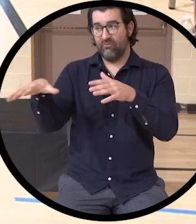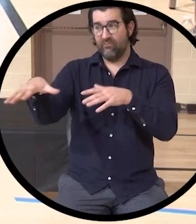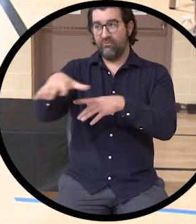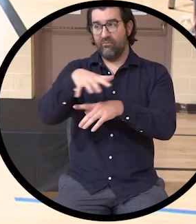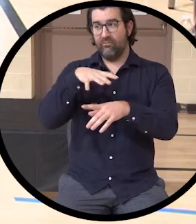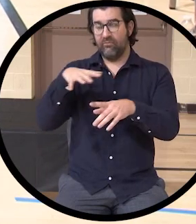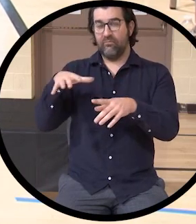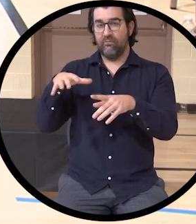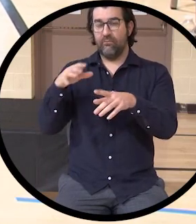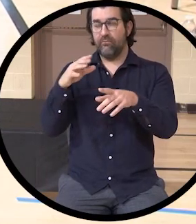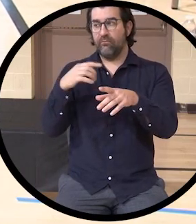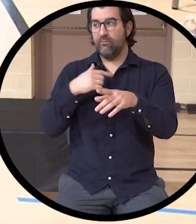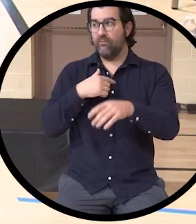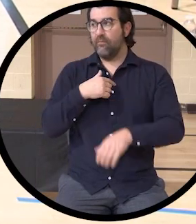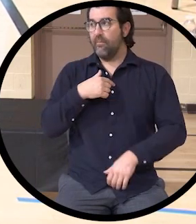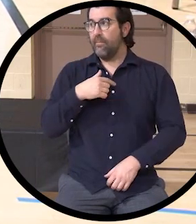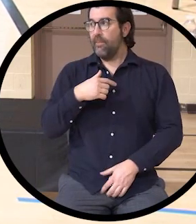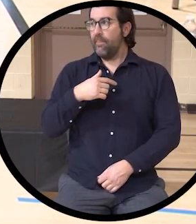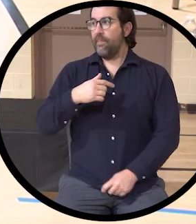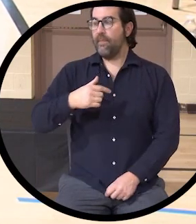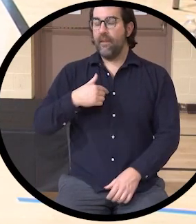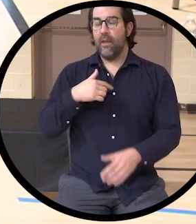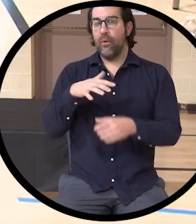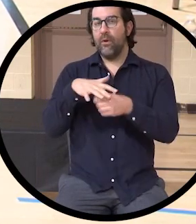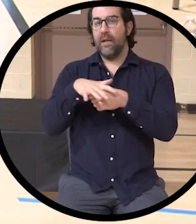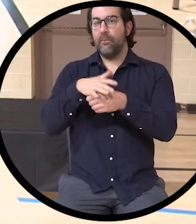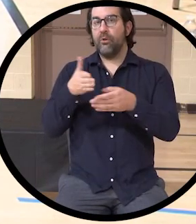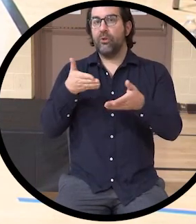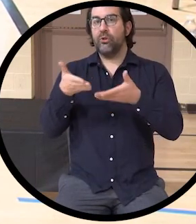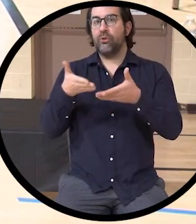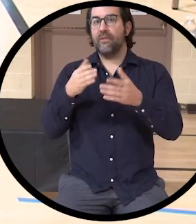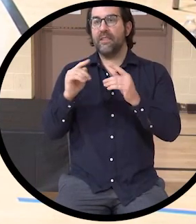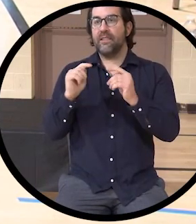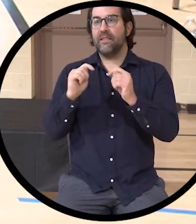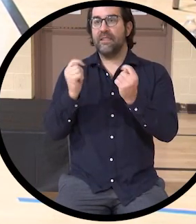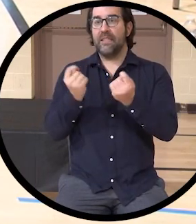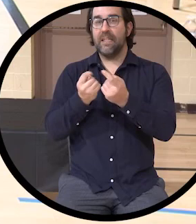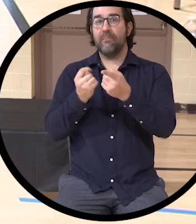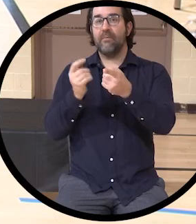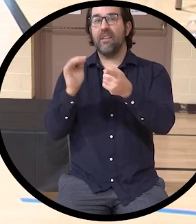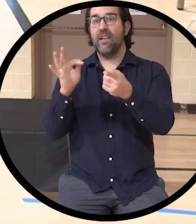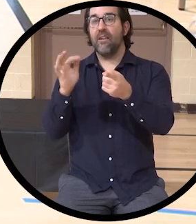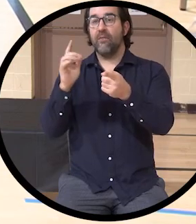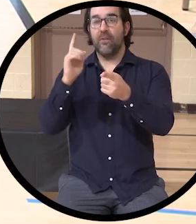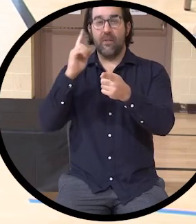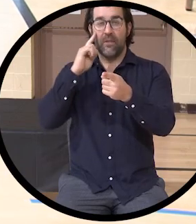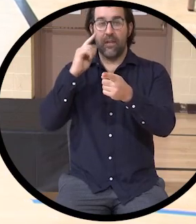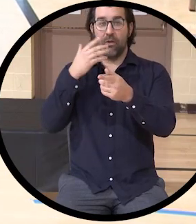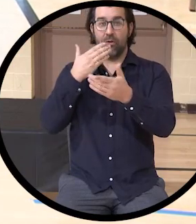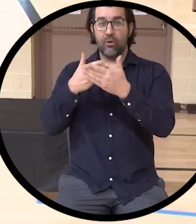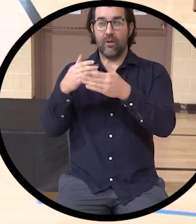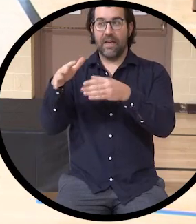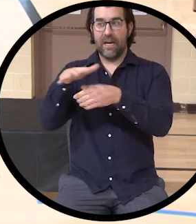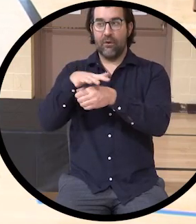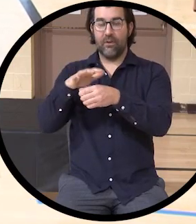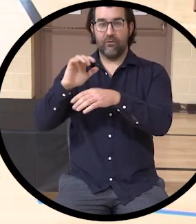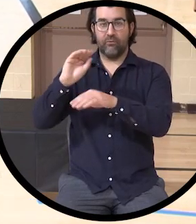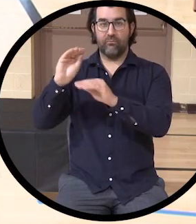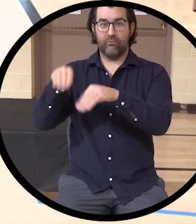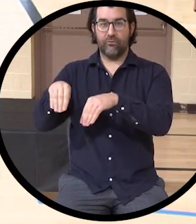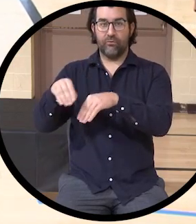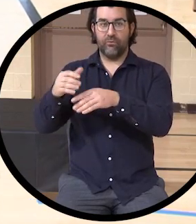offer is our neighborhood services team, if there's spots where you think there could be trash cans, or you can submit that